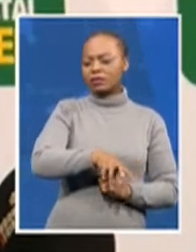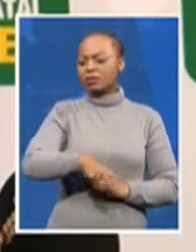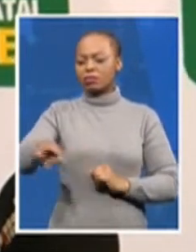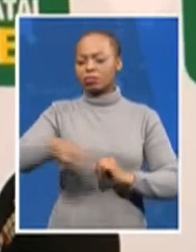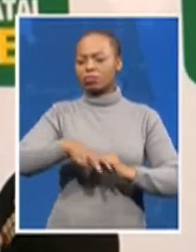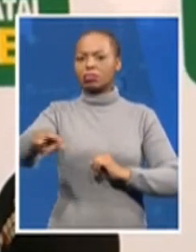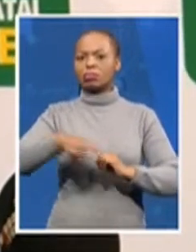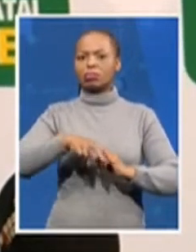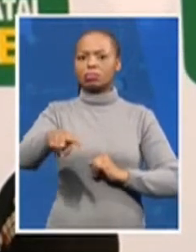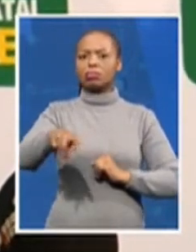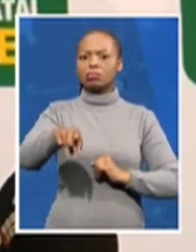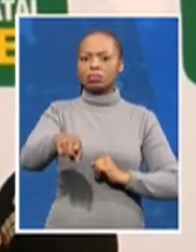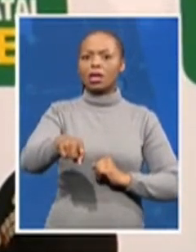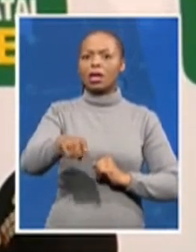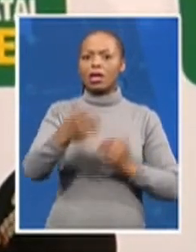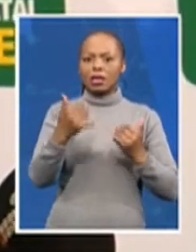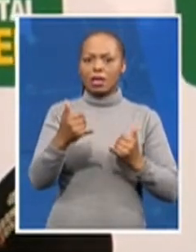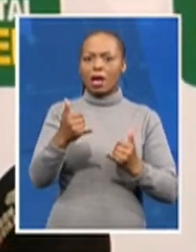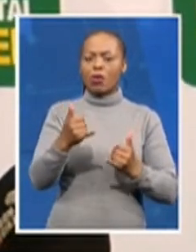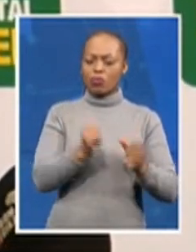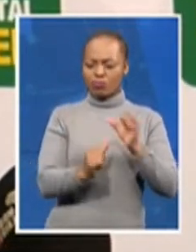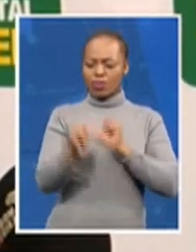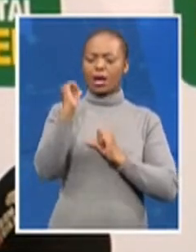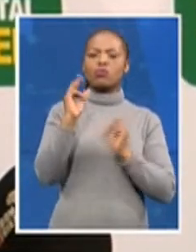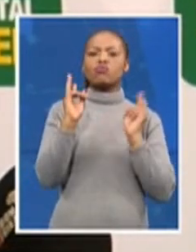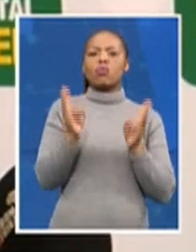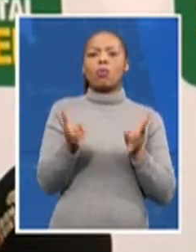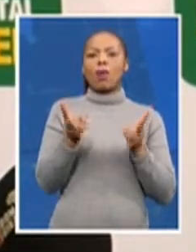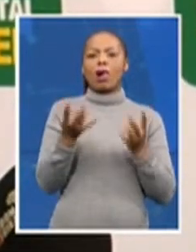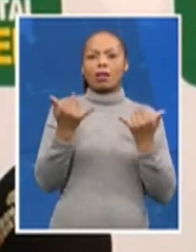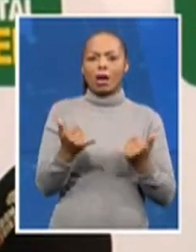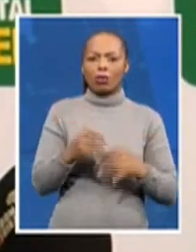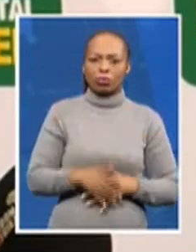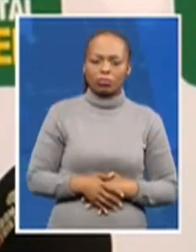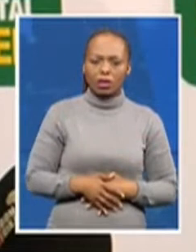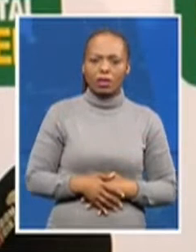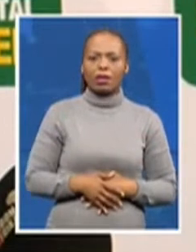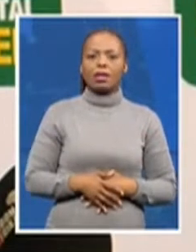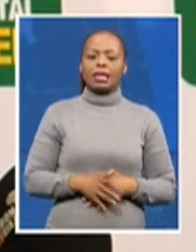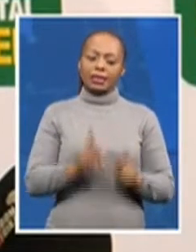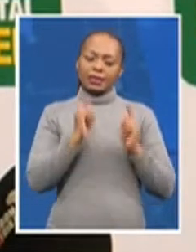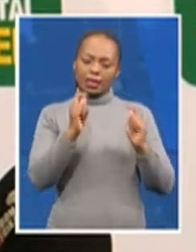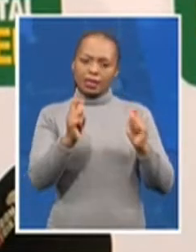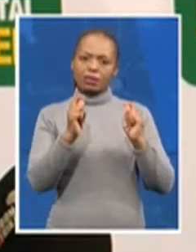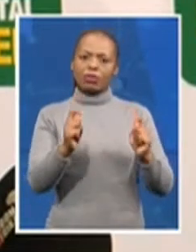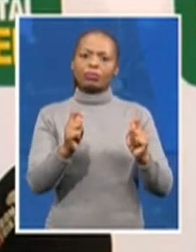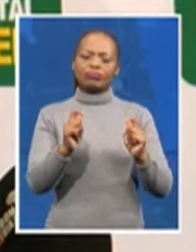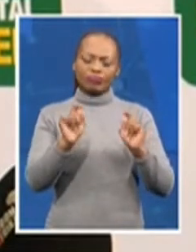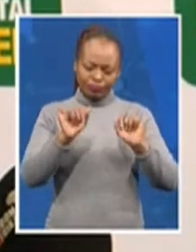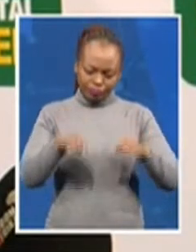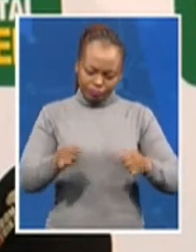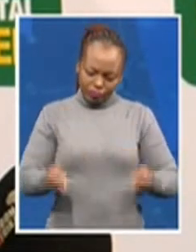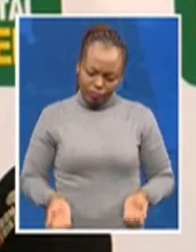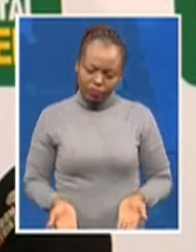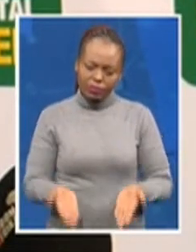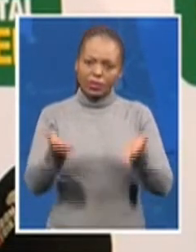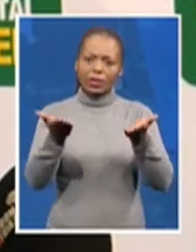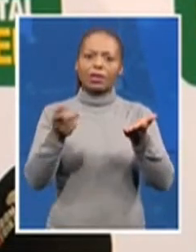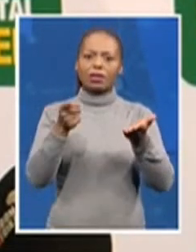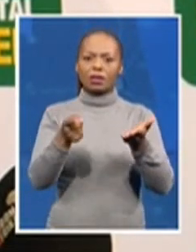normality, with transport being allowed to play its role as a major economic